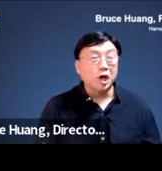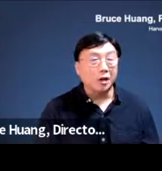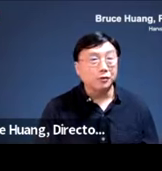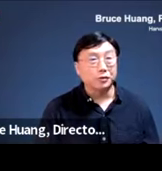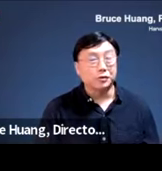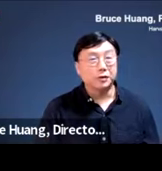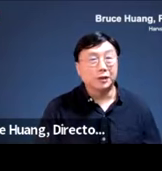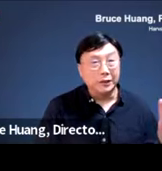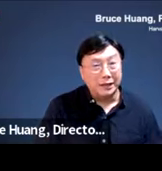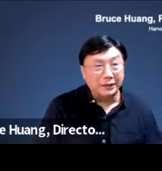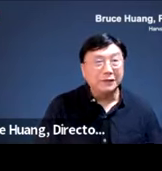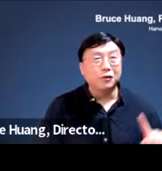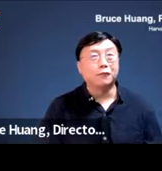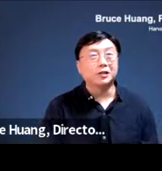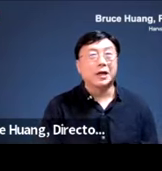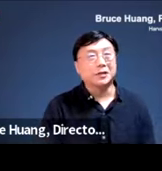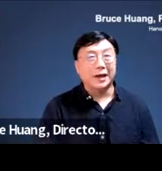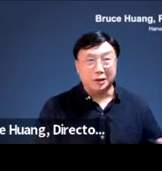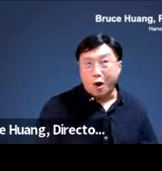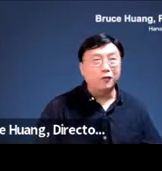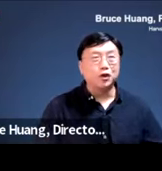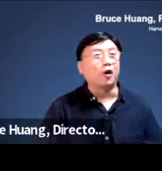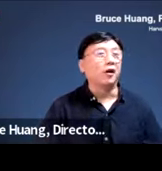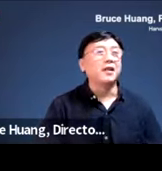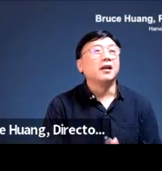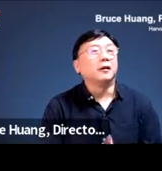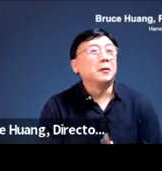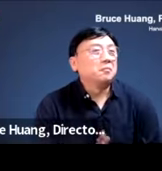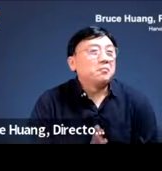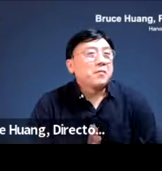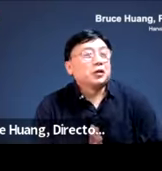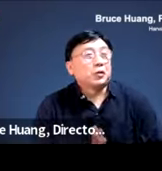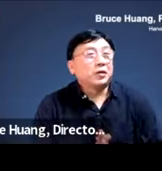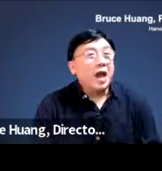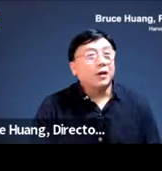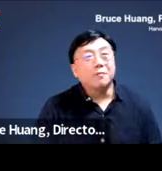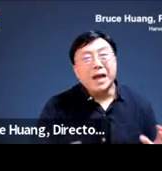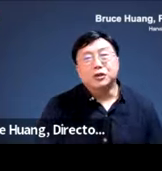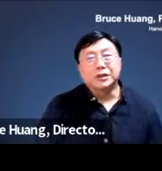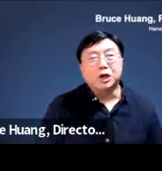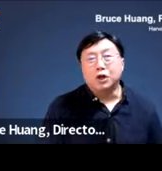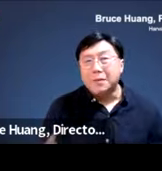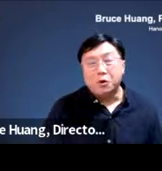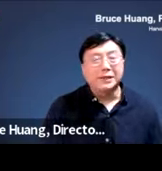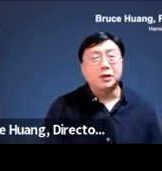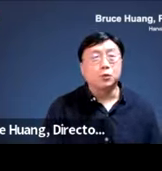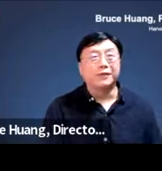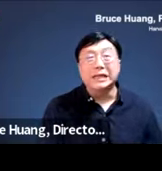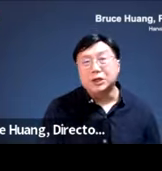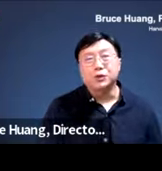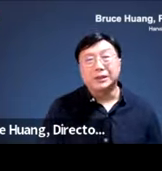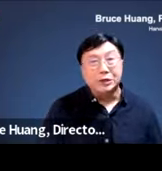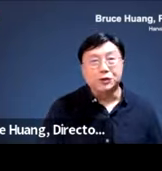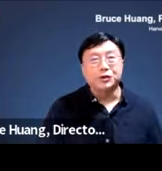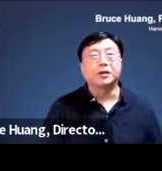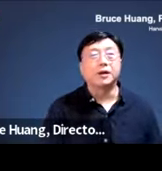world challenges and leave your footsteps at the Harvard Yard. So now imagine that collaborating with